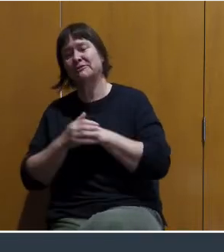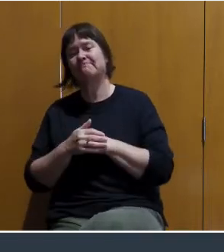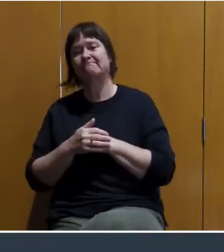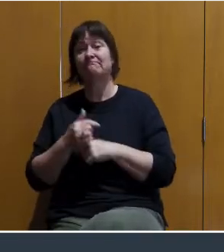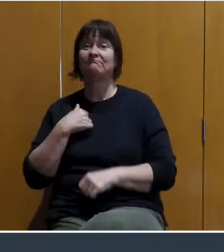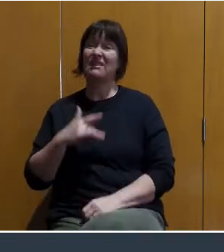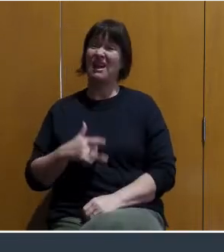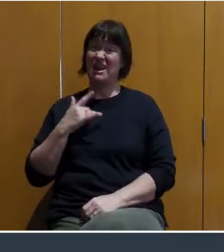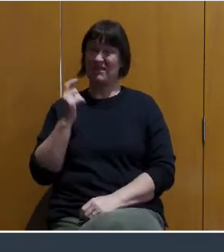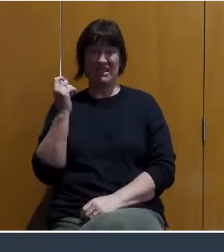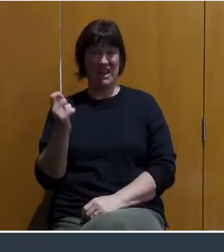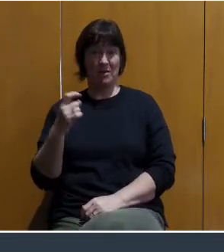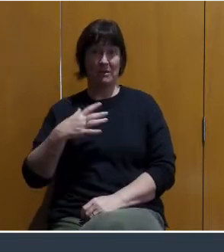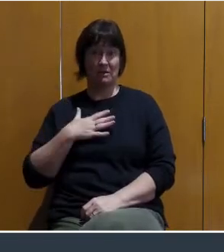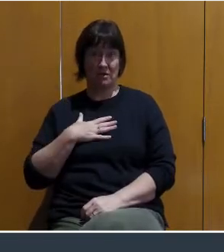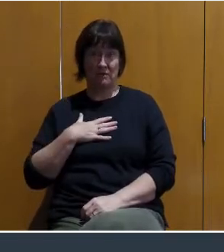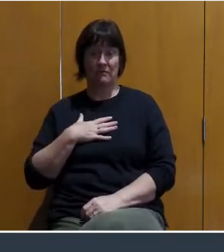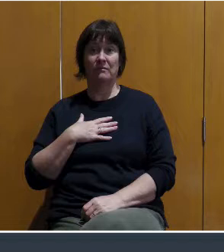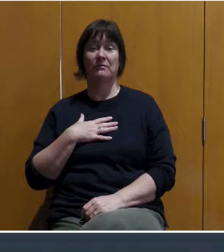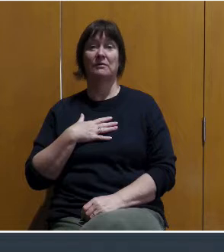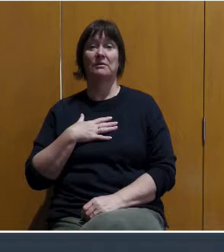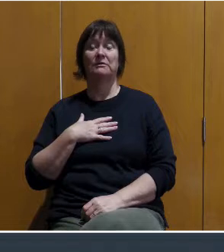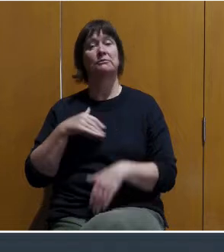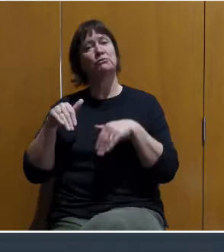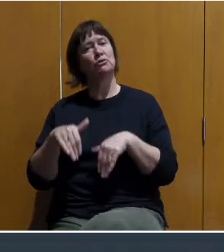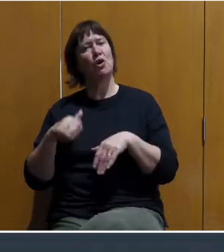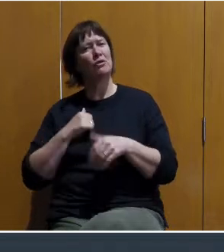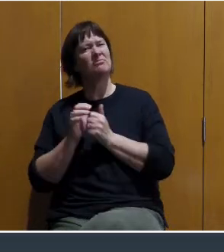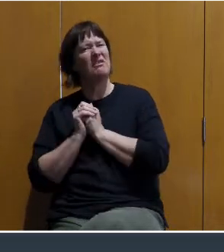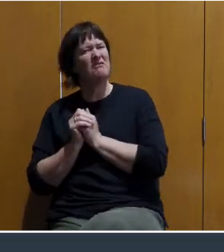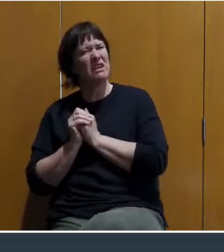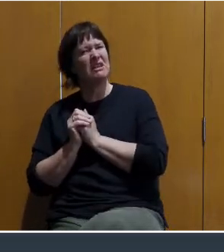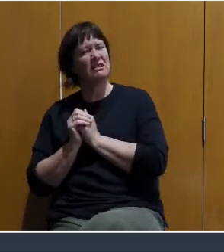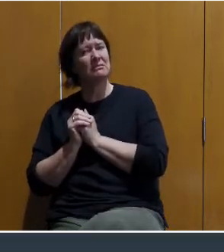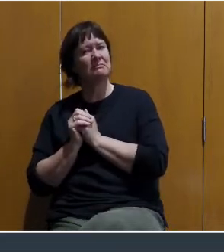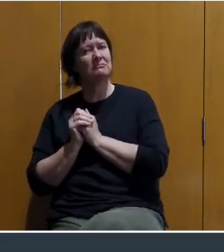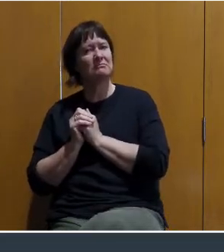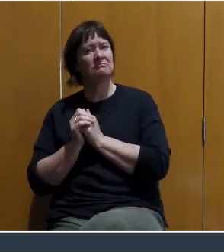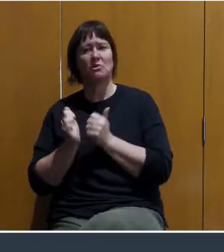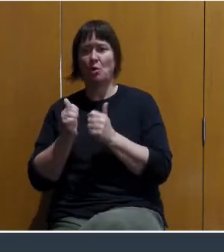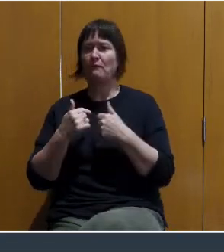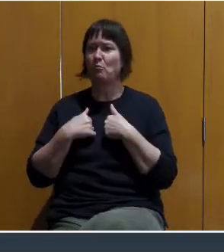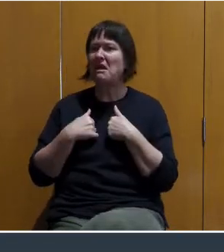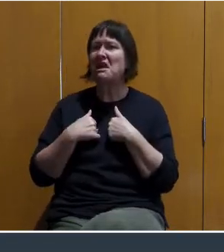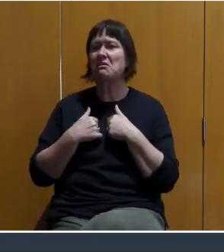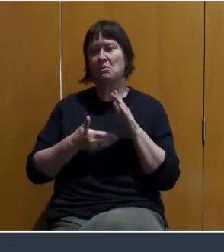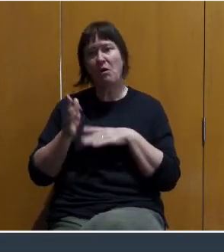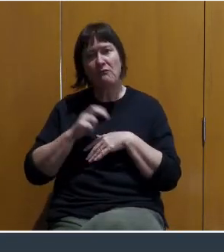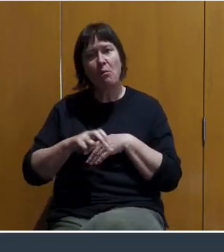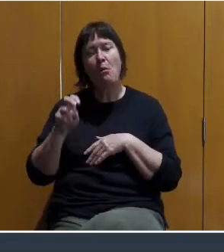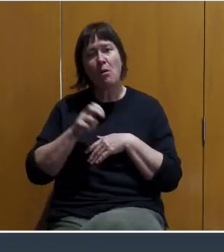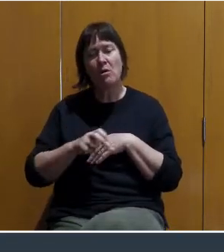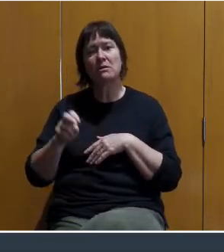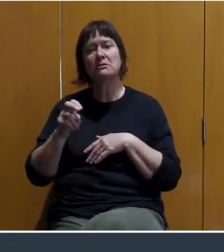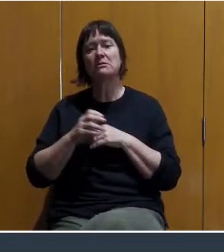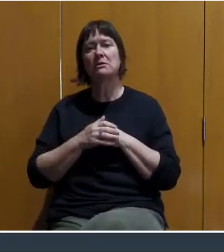town, and I have a dog for company. It's good to walk, and it's good for me, it's good for us. We also have